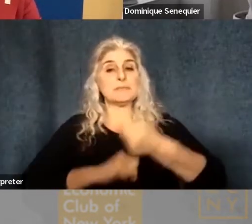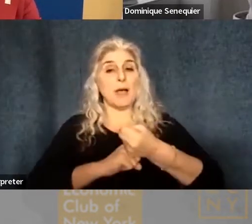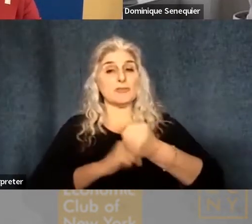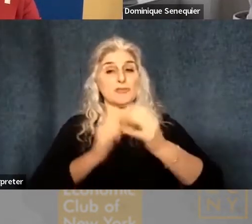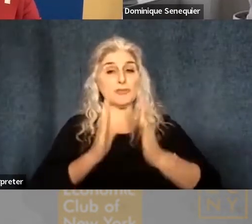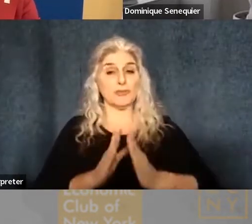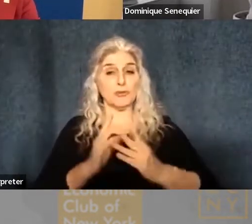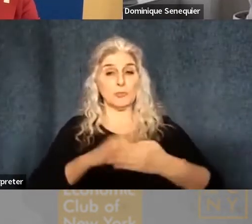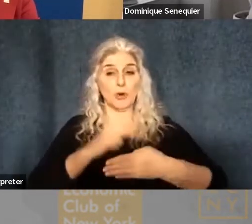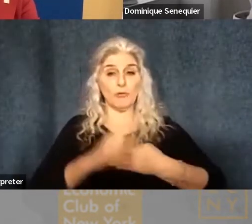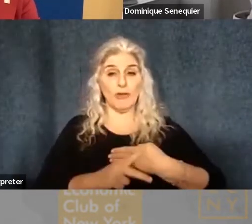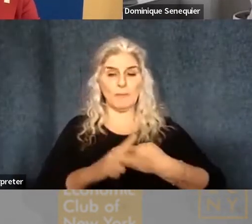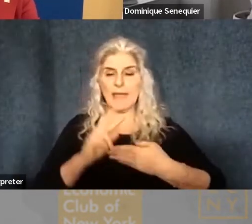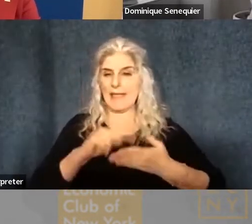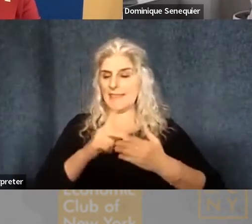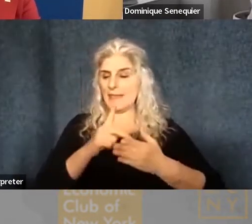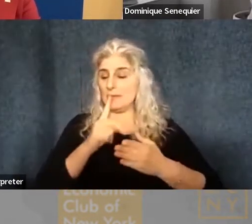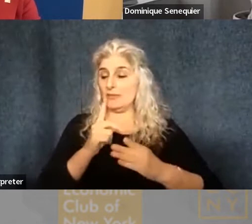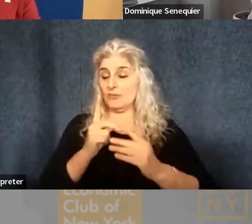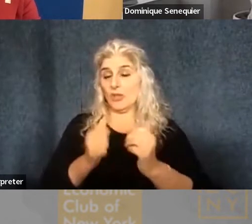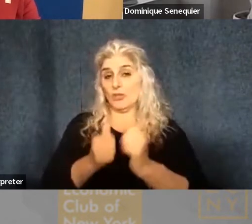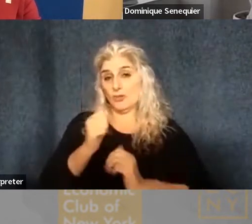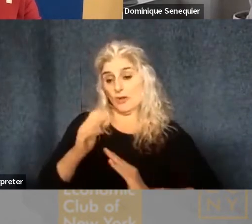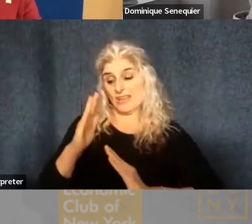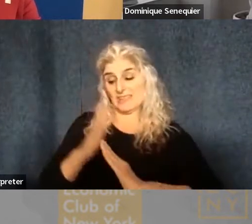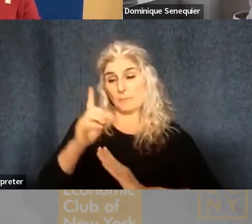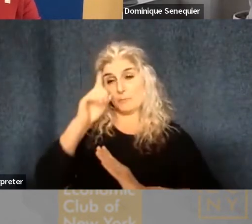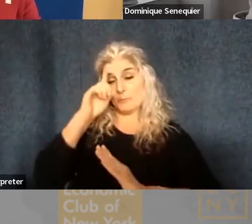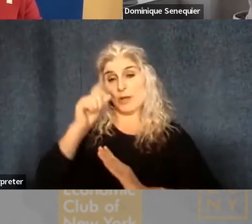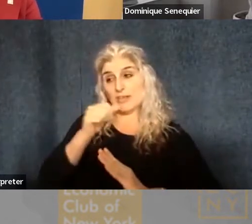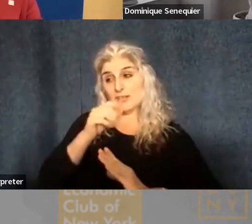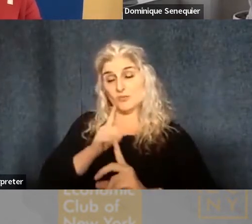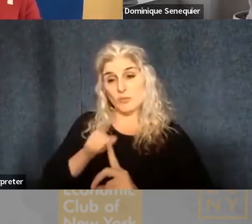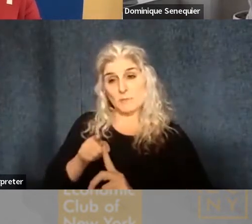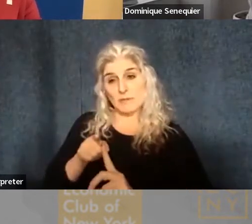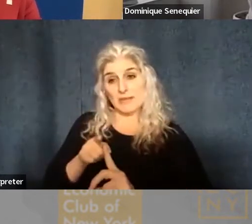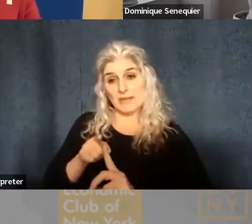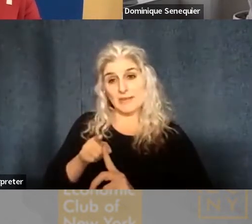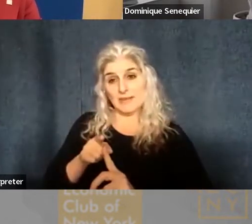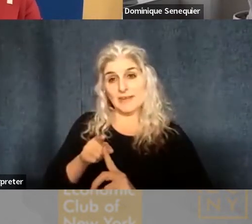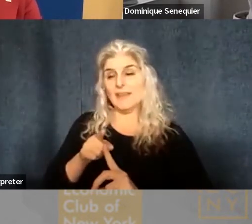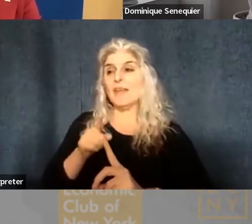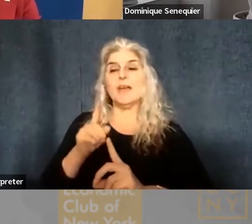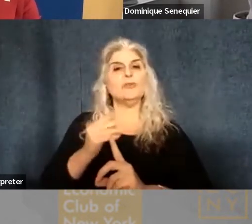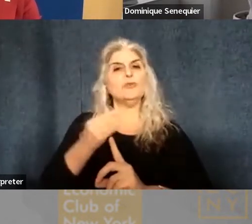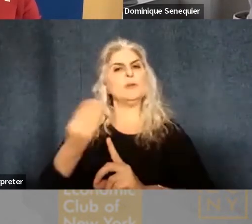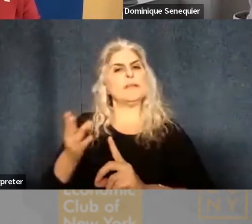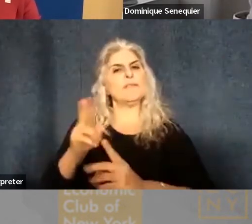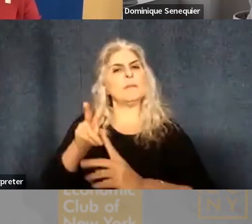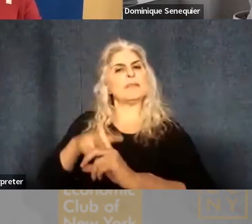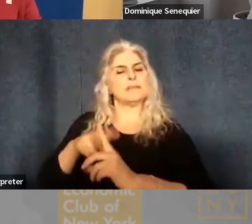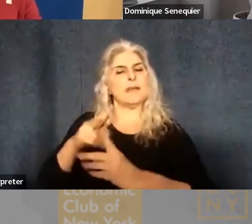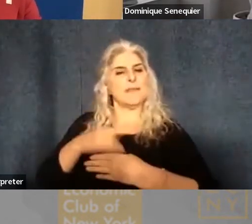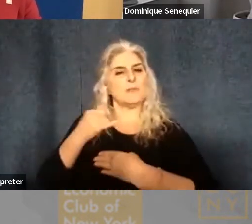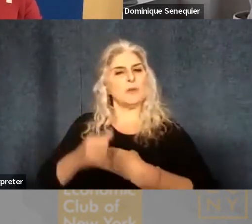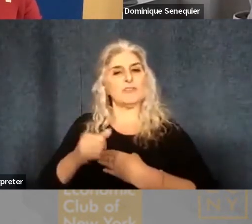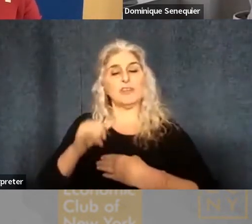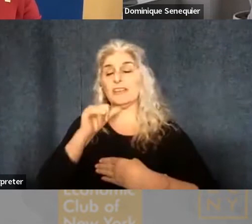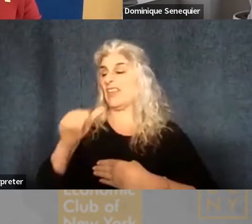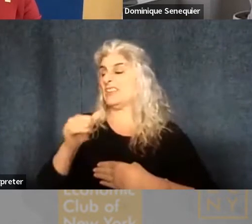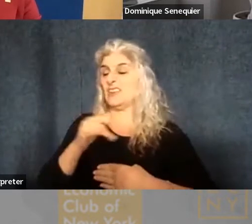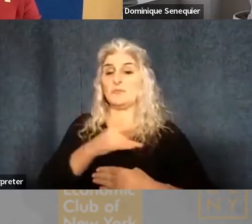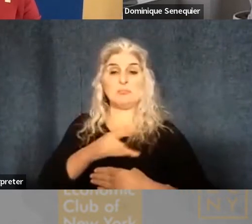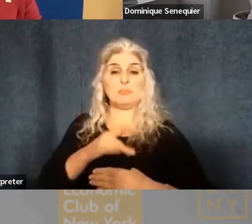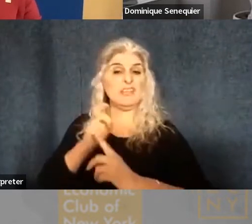your brightest women on projects that necessarily don't go to women, right? Give them P&Ls.